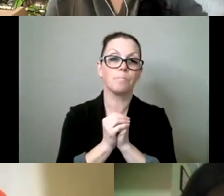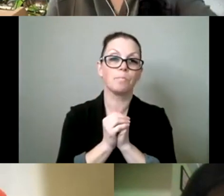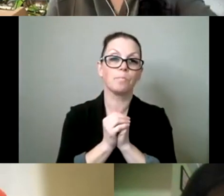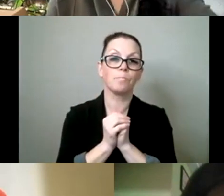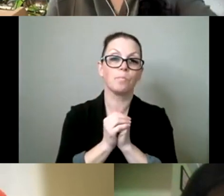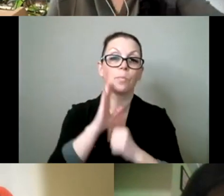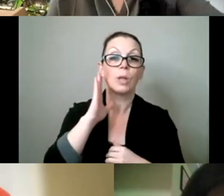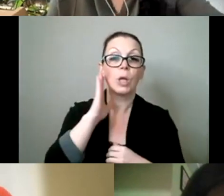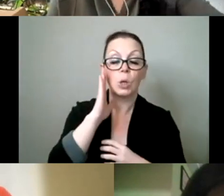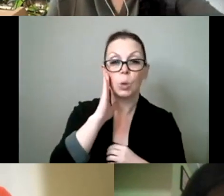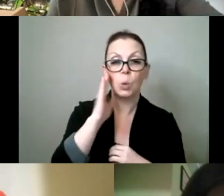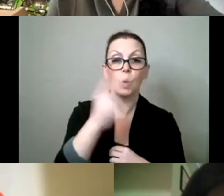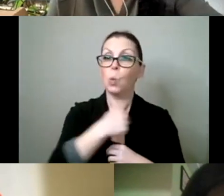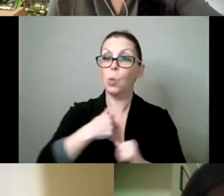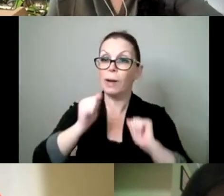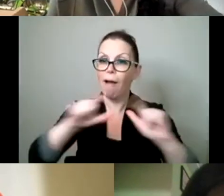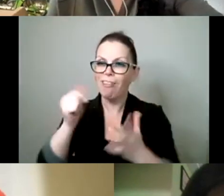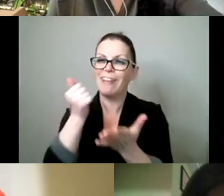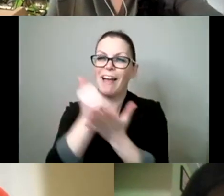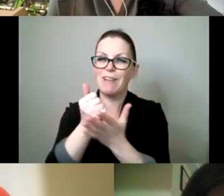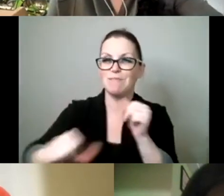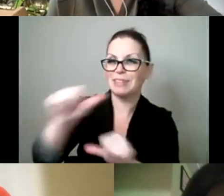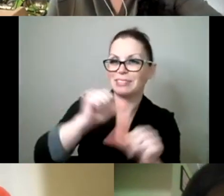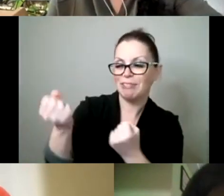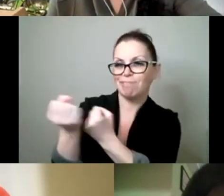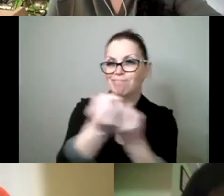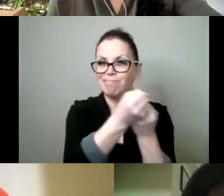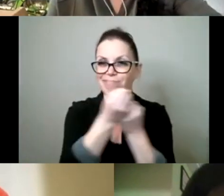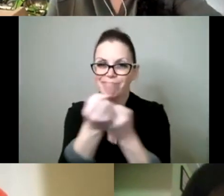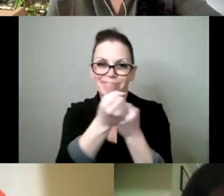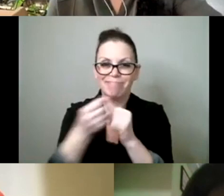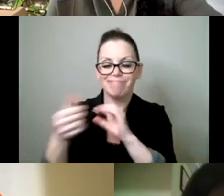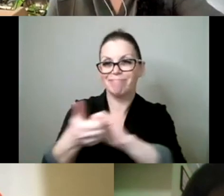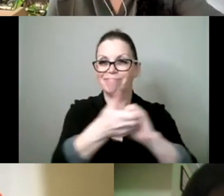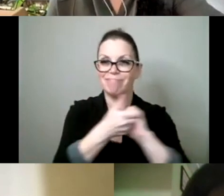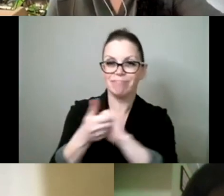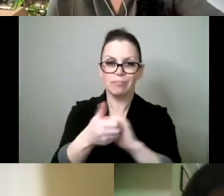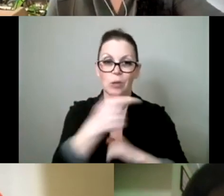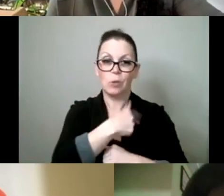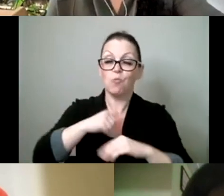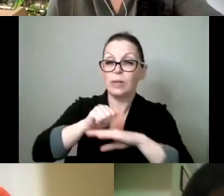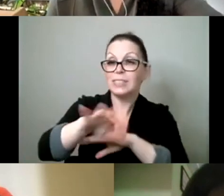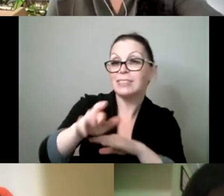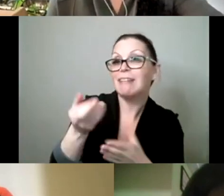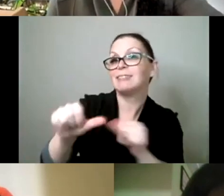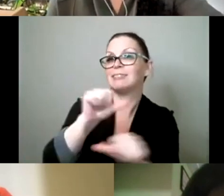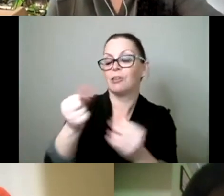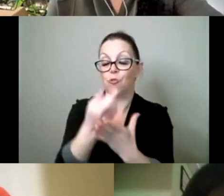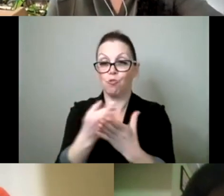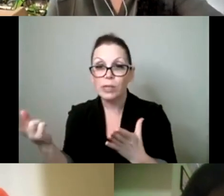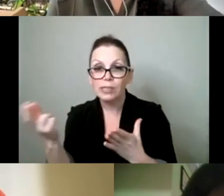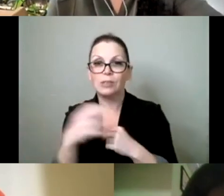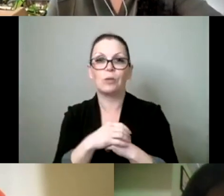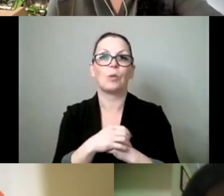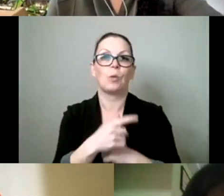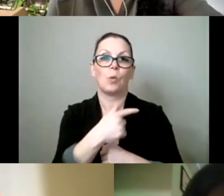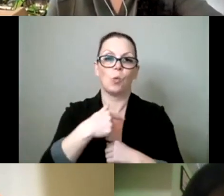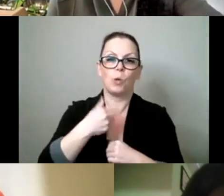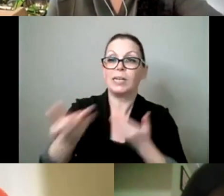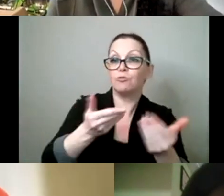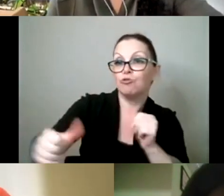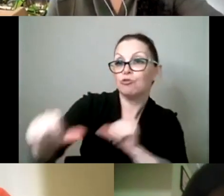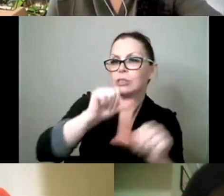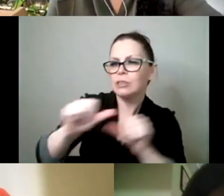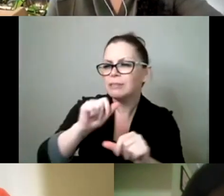know, we all help each other, you know, like we send each other resources. We introduce each